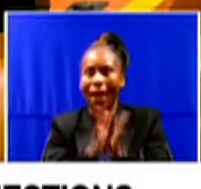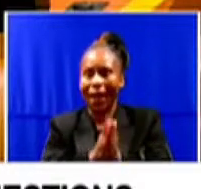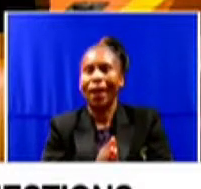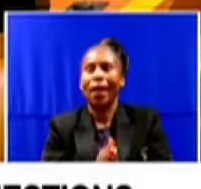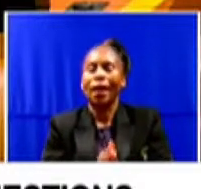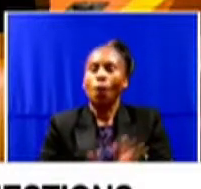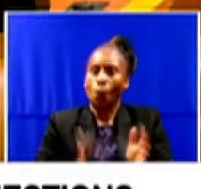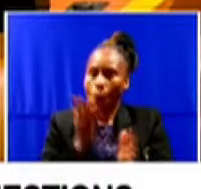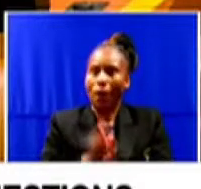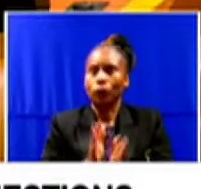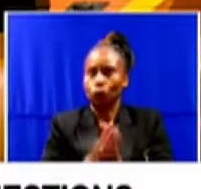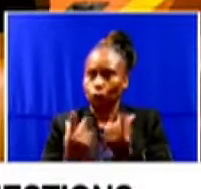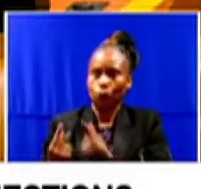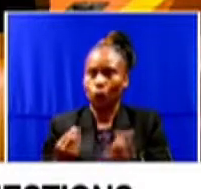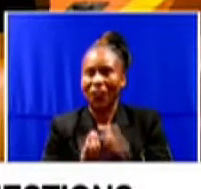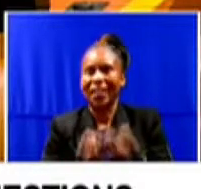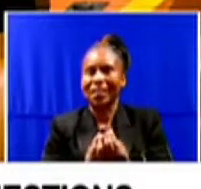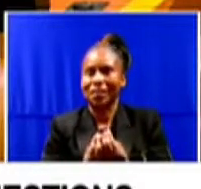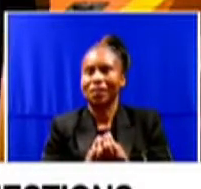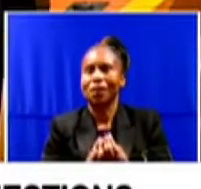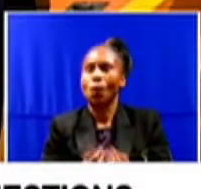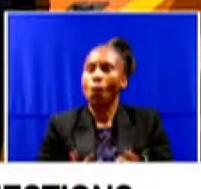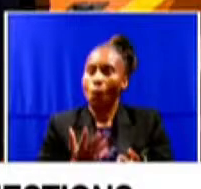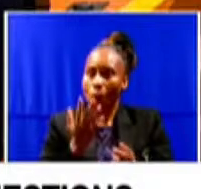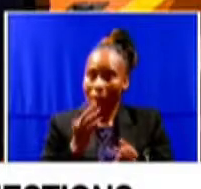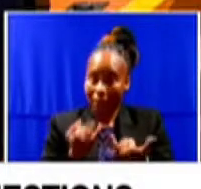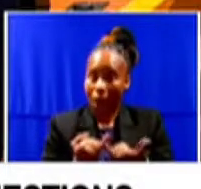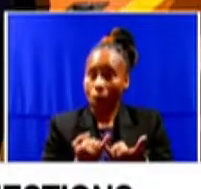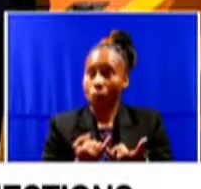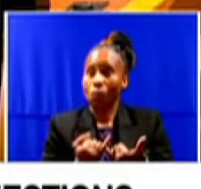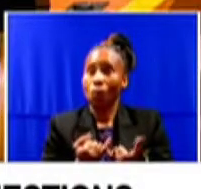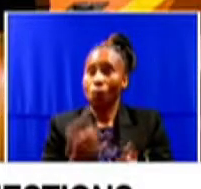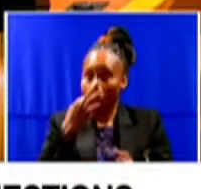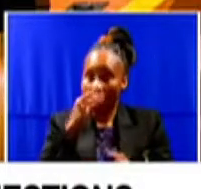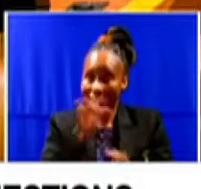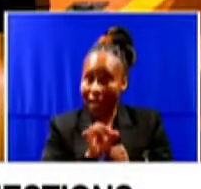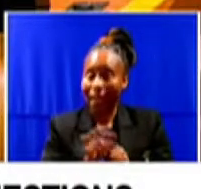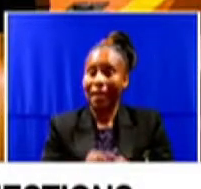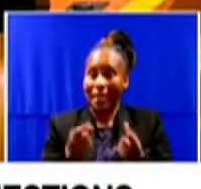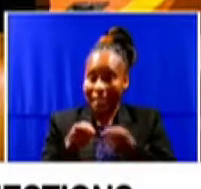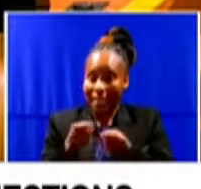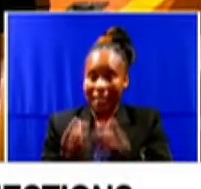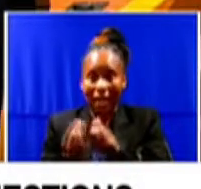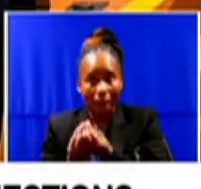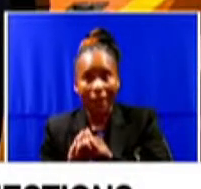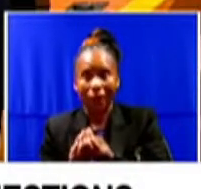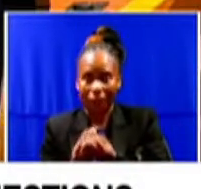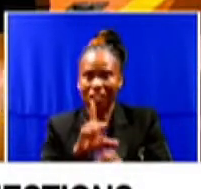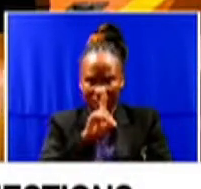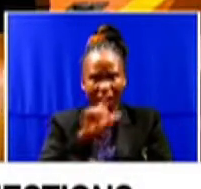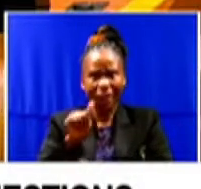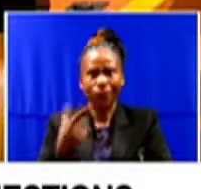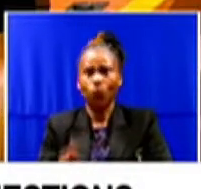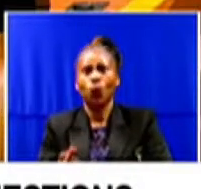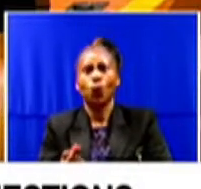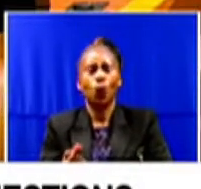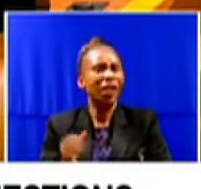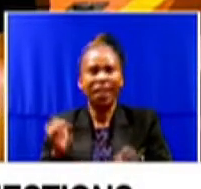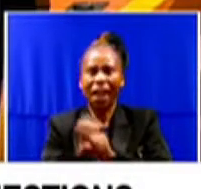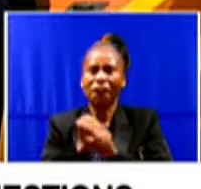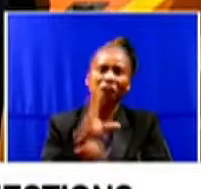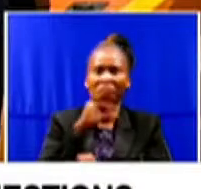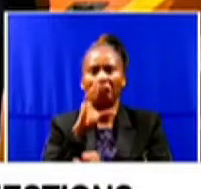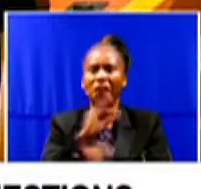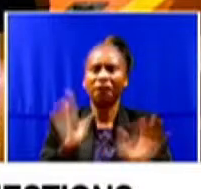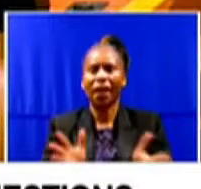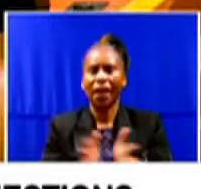Cadre Deployment Bill in this House. So my question to you today, Mr. President, is will you support this bill? And if not, why won't